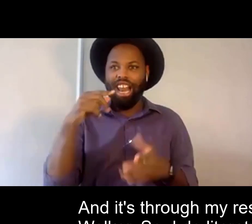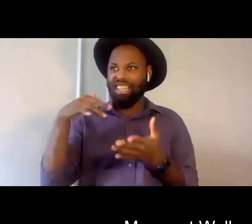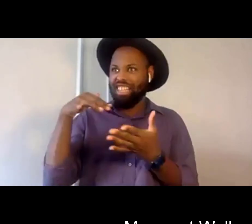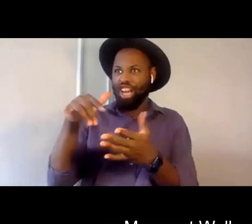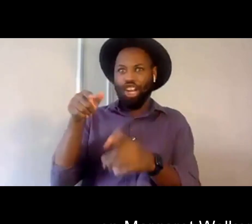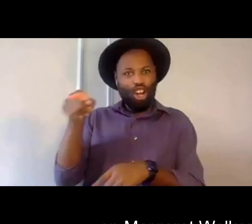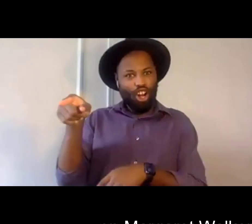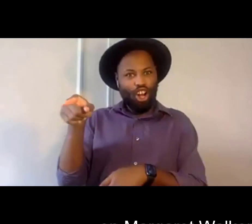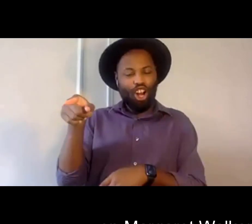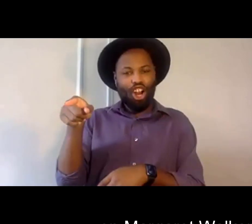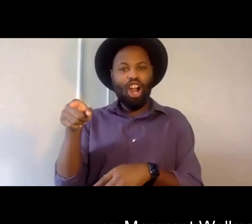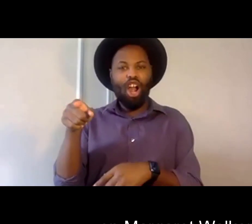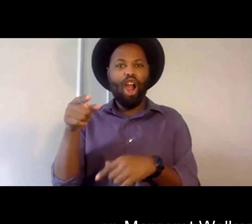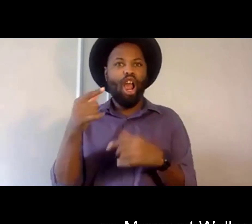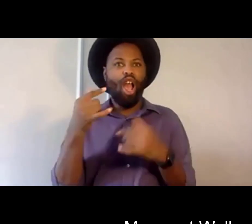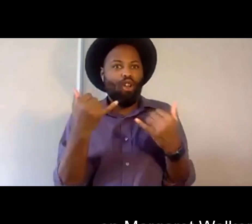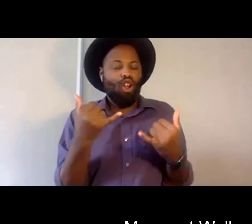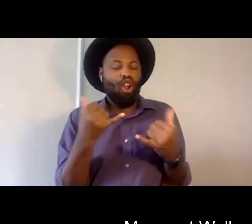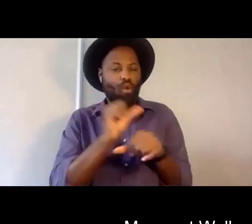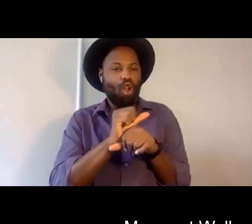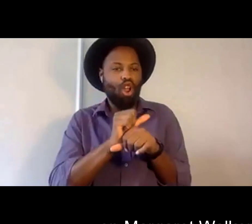book on Margaret Walker. Her